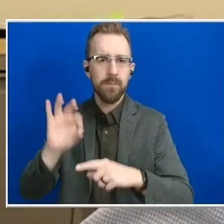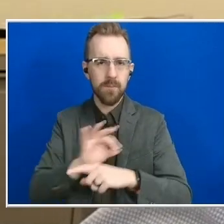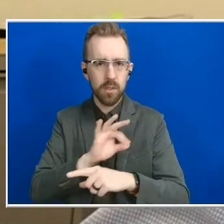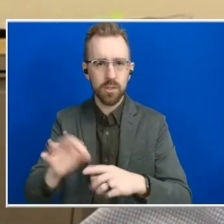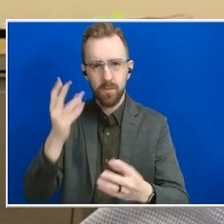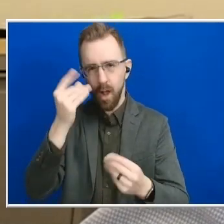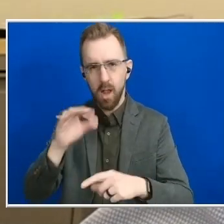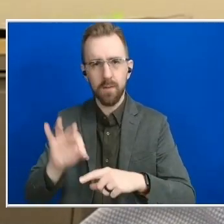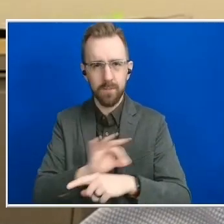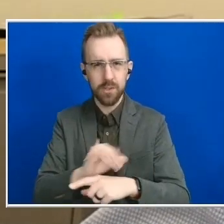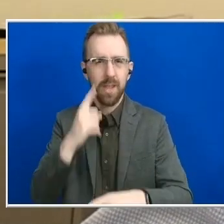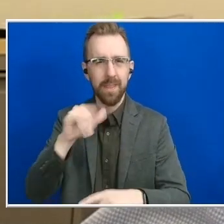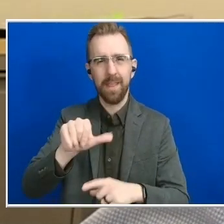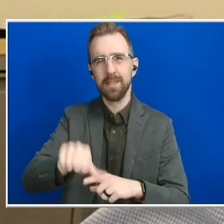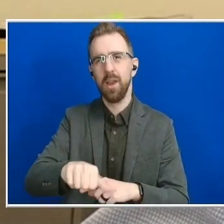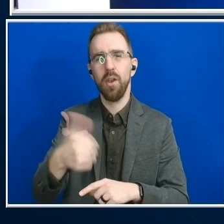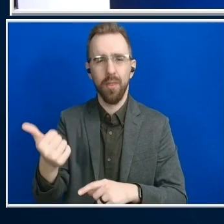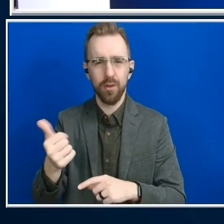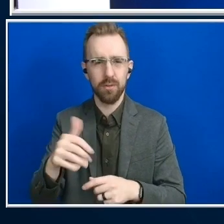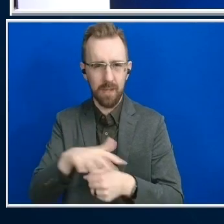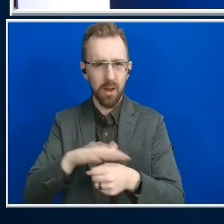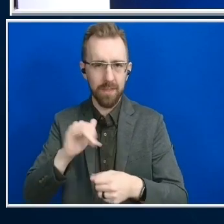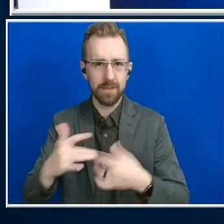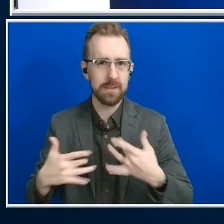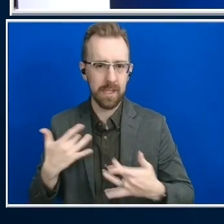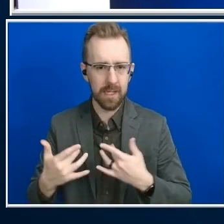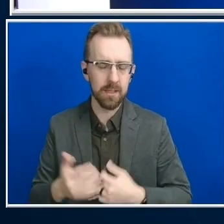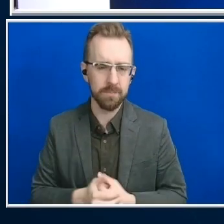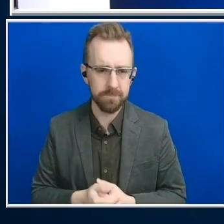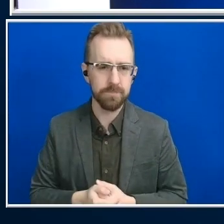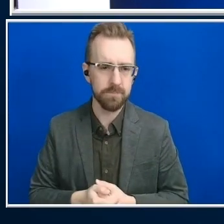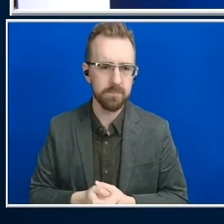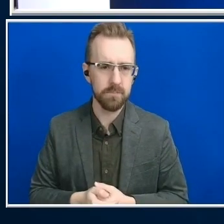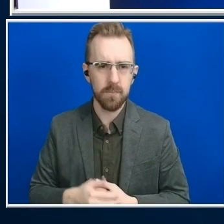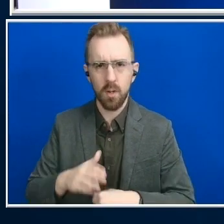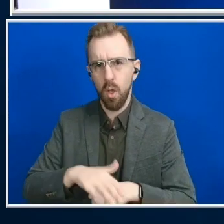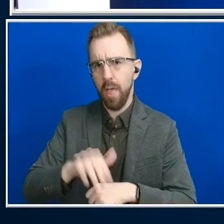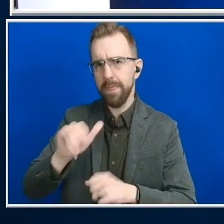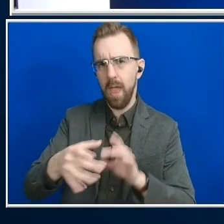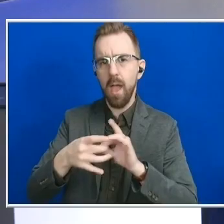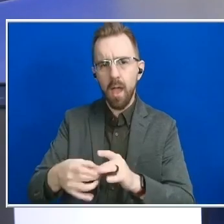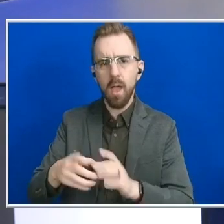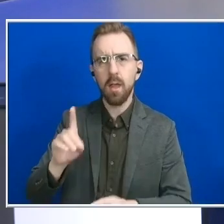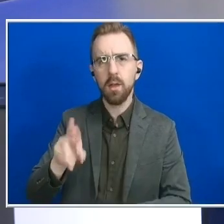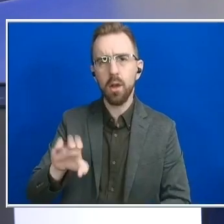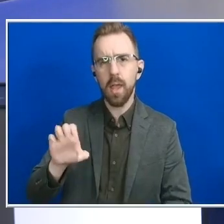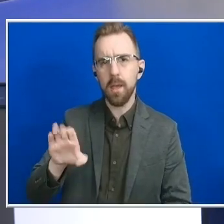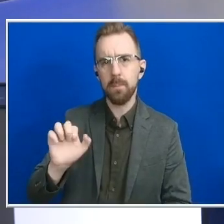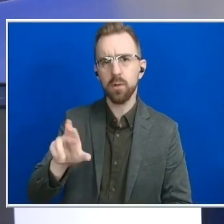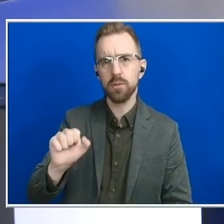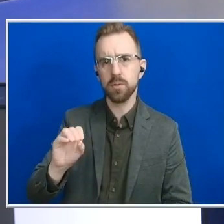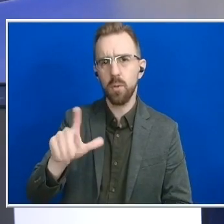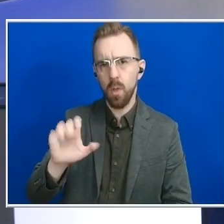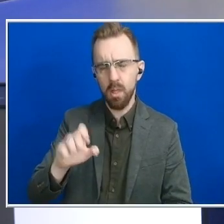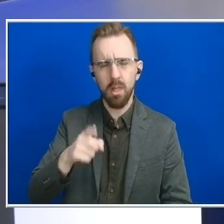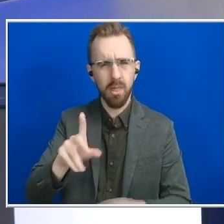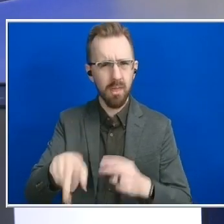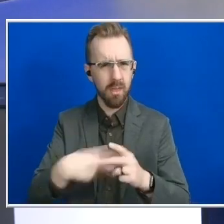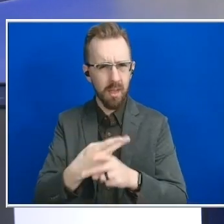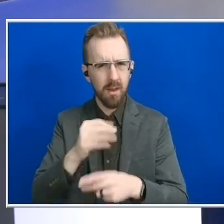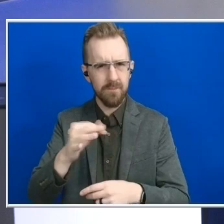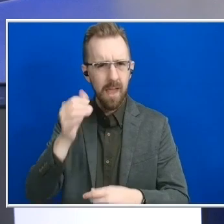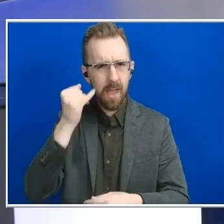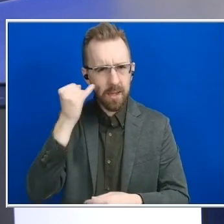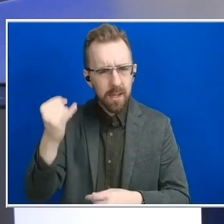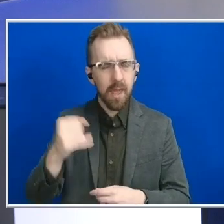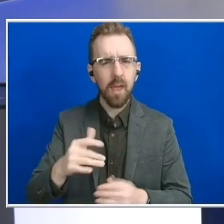is another area that's very exciting. Well, on that note, Dr. Ebersol, could this same idea, the same technology be used to